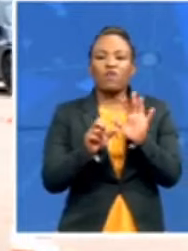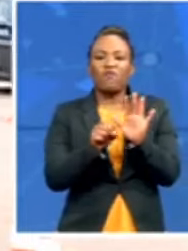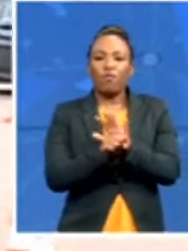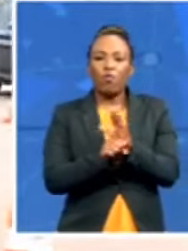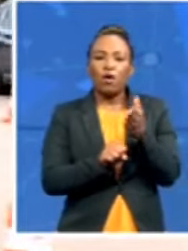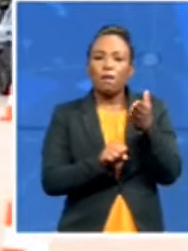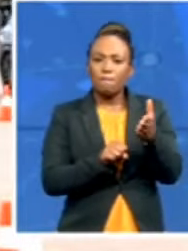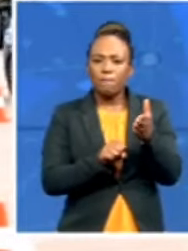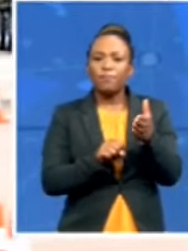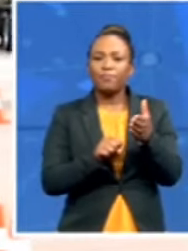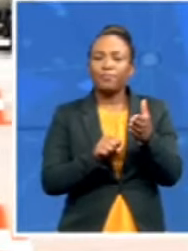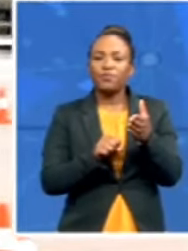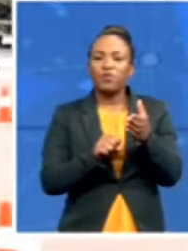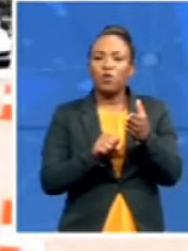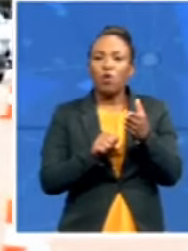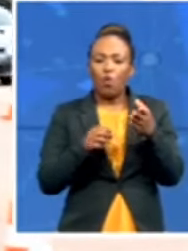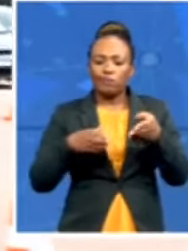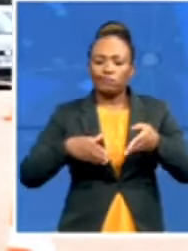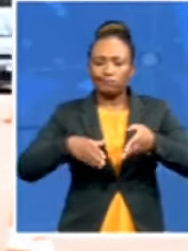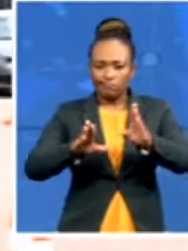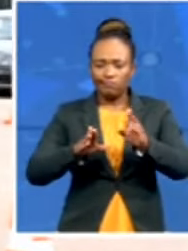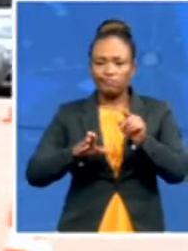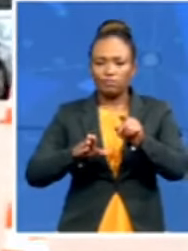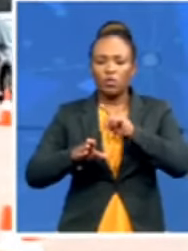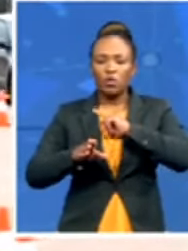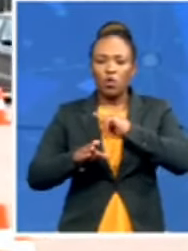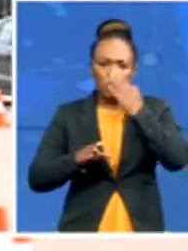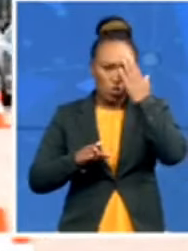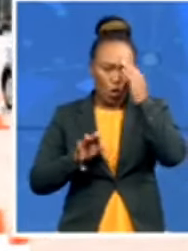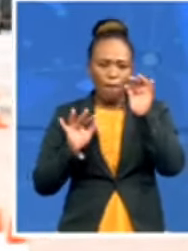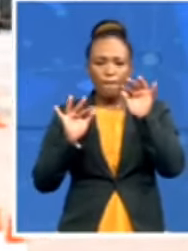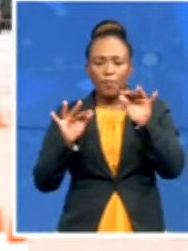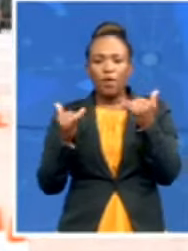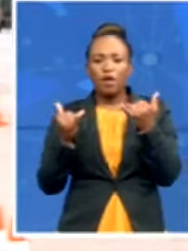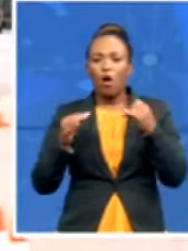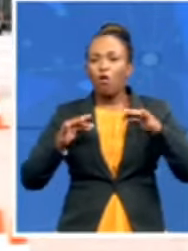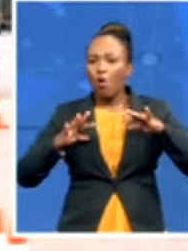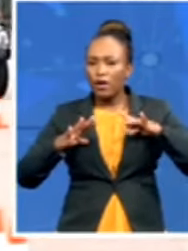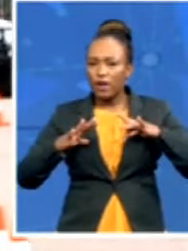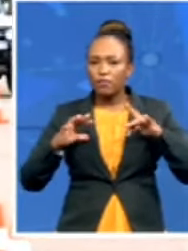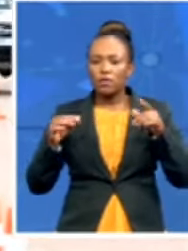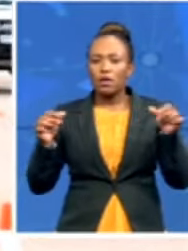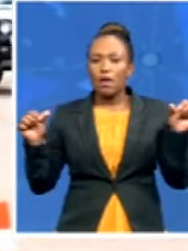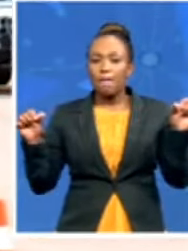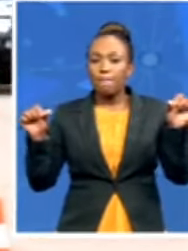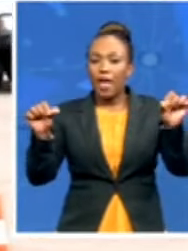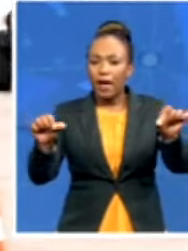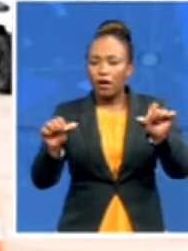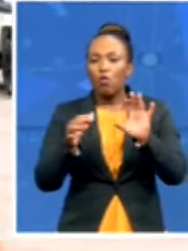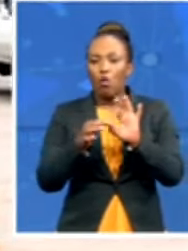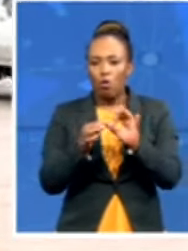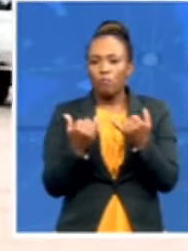We know that people, our holiday makers, are making their way back to their destinations, most of them going back to Gauteng and